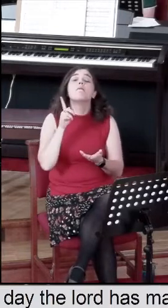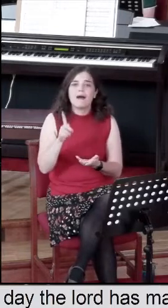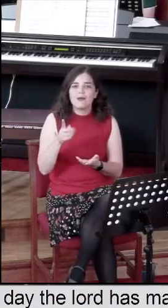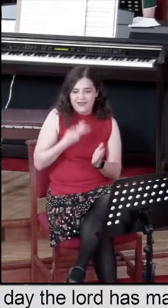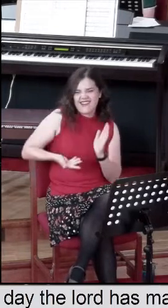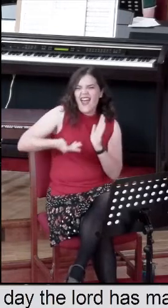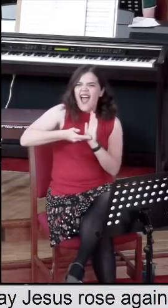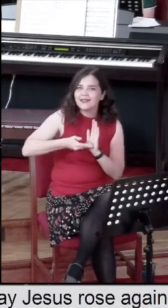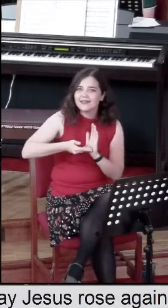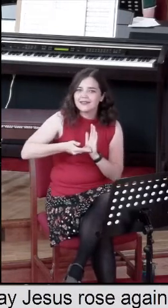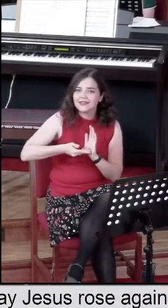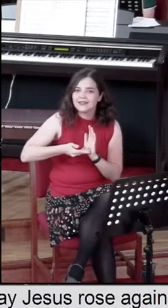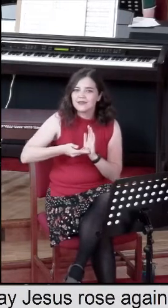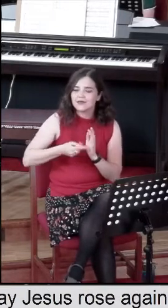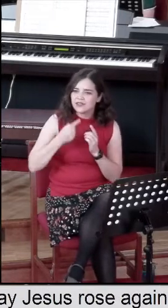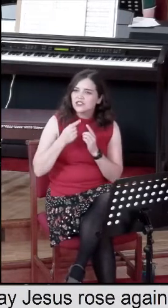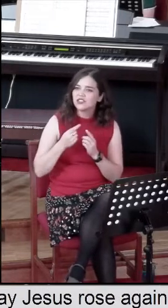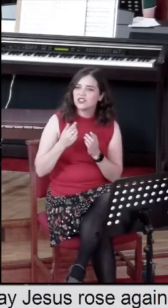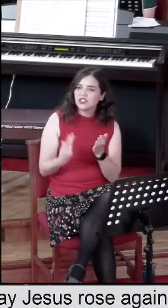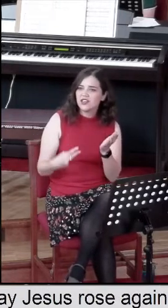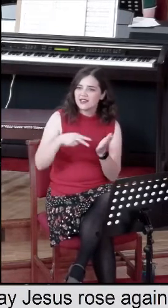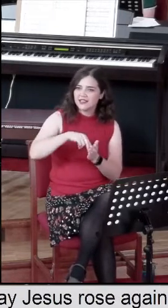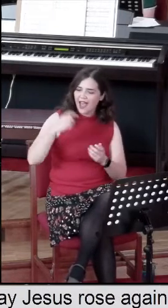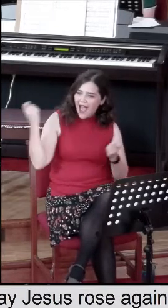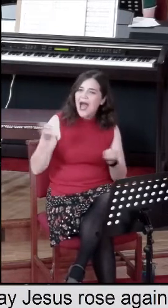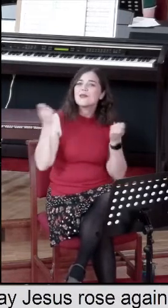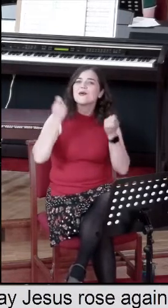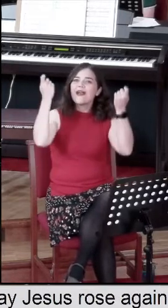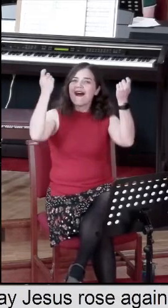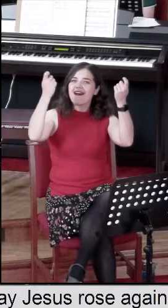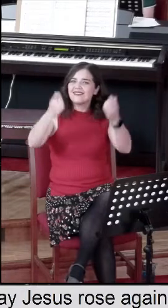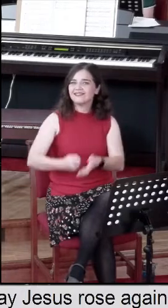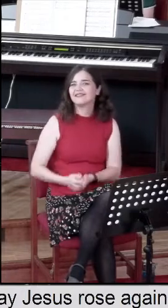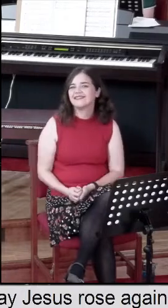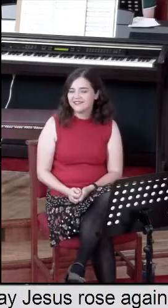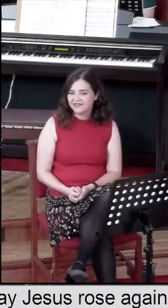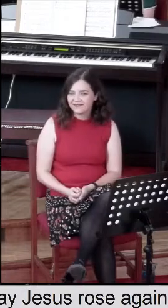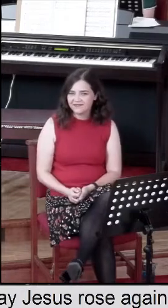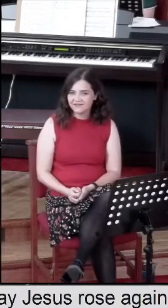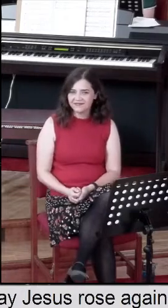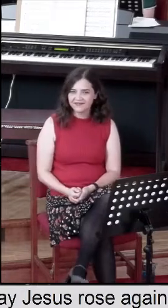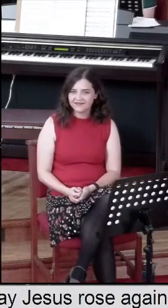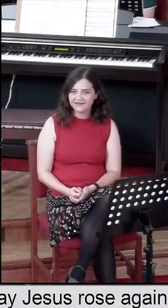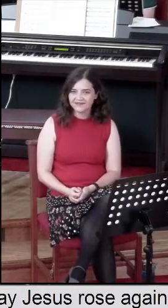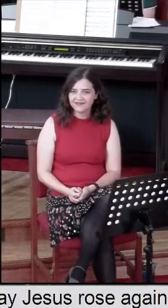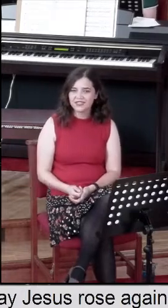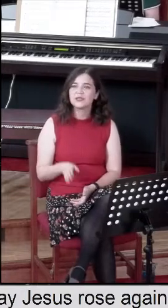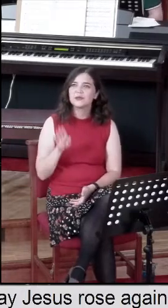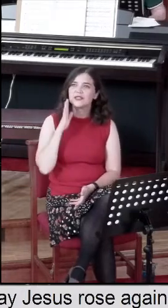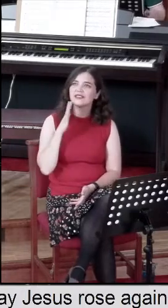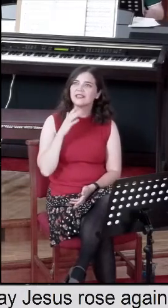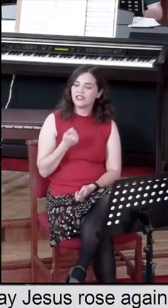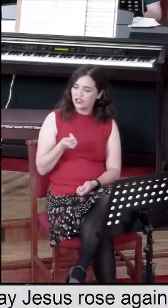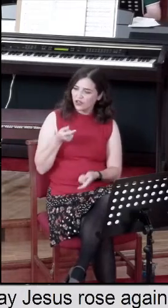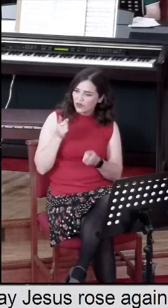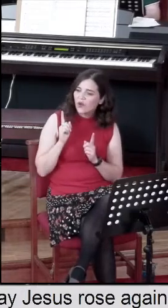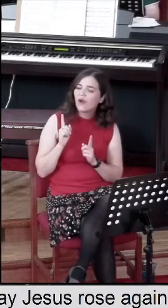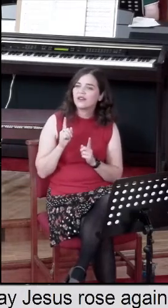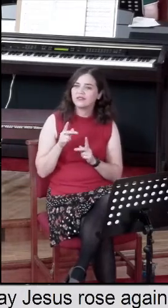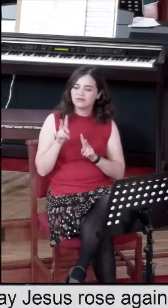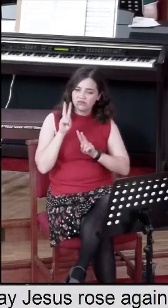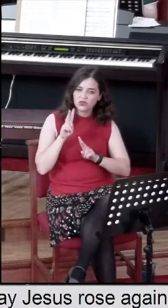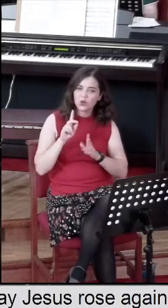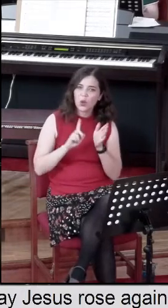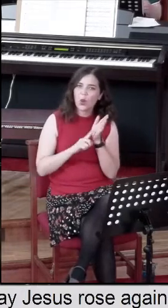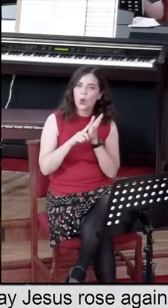add that. Why don't we do that right now? Jesus has risen. Hallelujah. Hallelujah. Let's hear the word of God as we read from Luke's